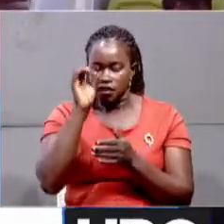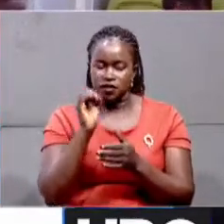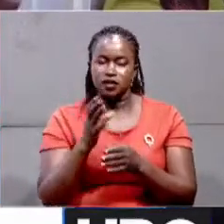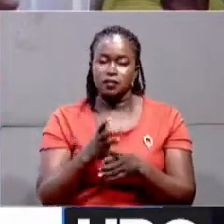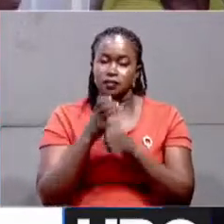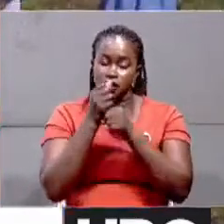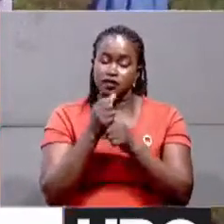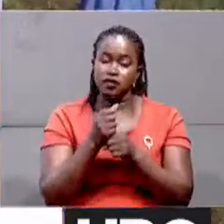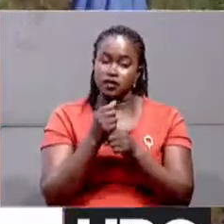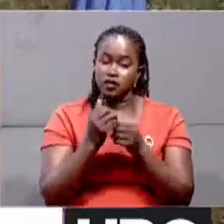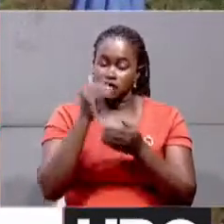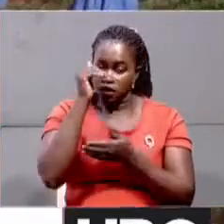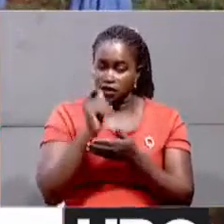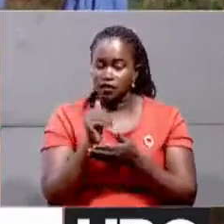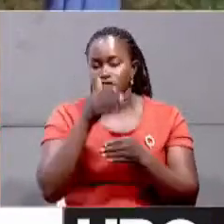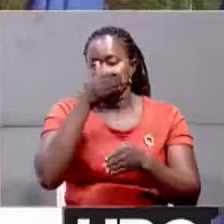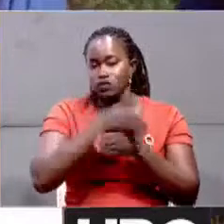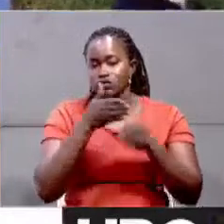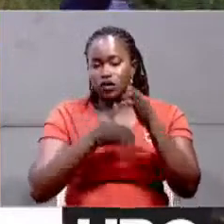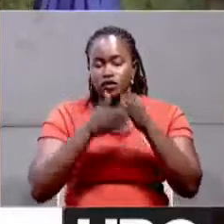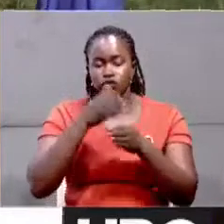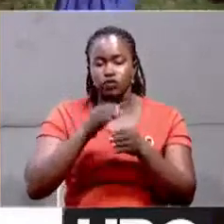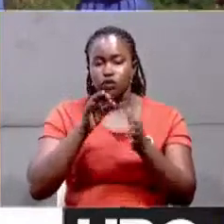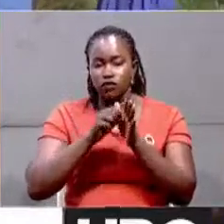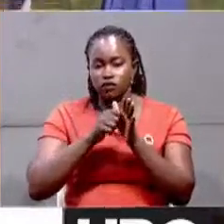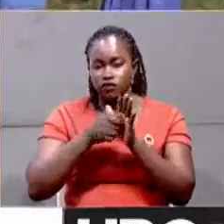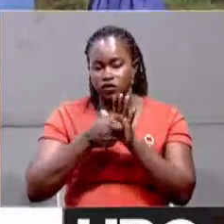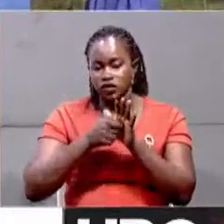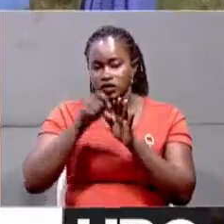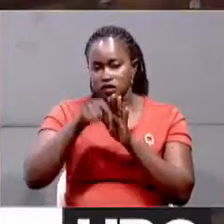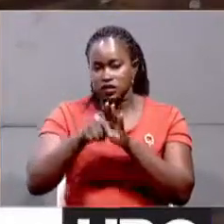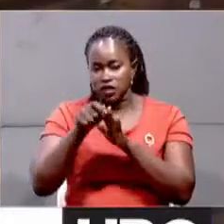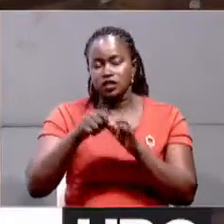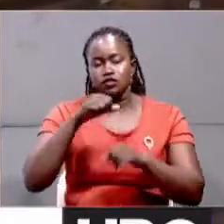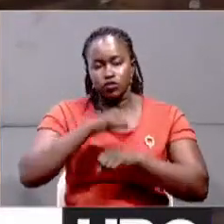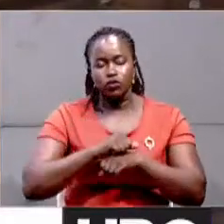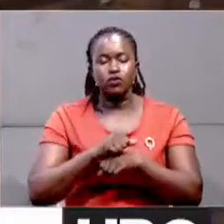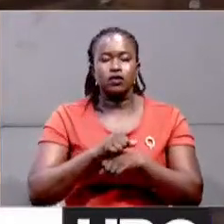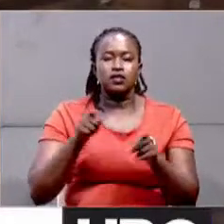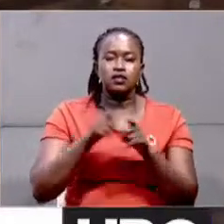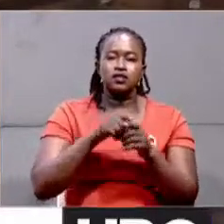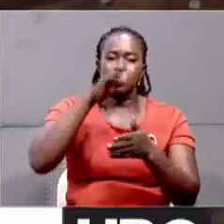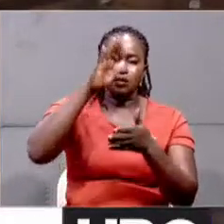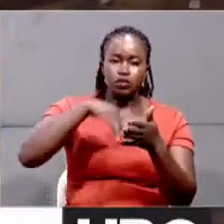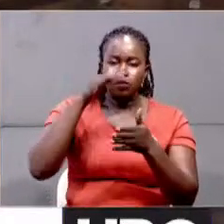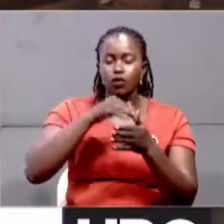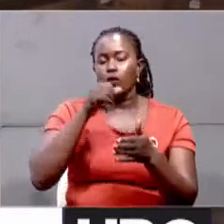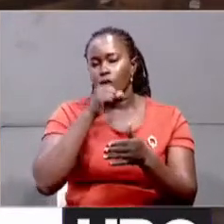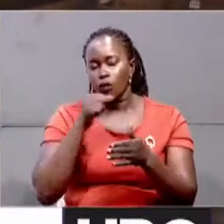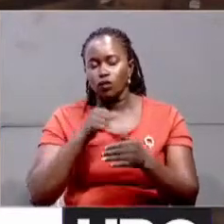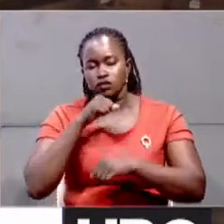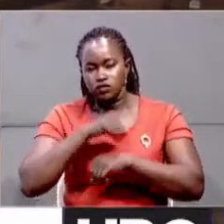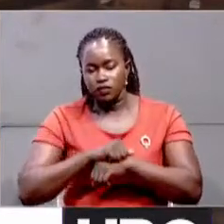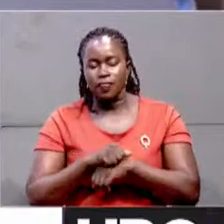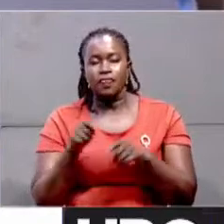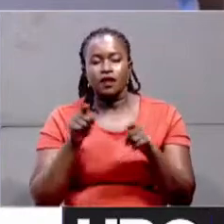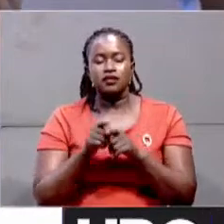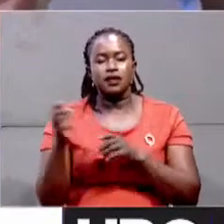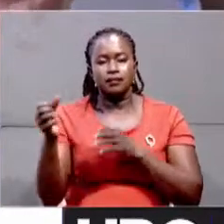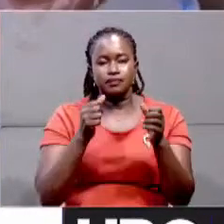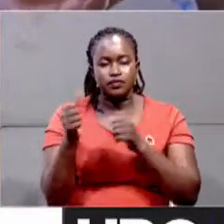cut include construction of seed schools, rehabilitation of traditional schools, deployment of over 3,000 new